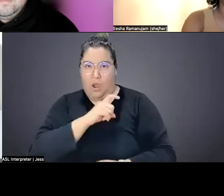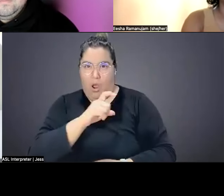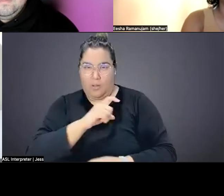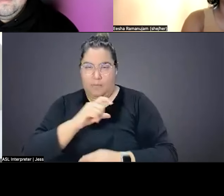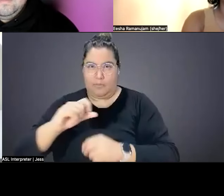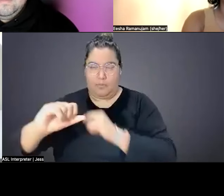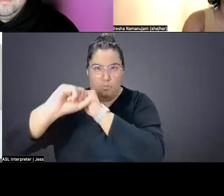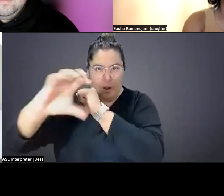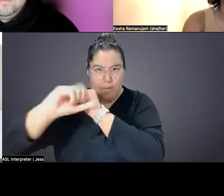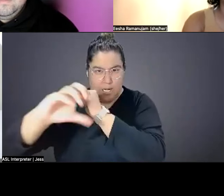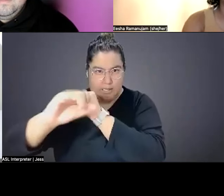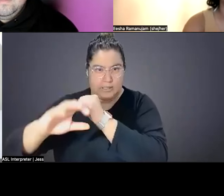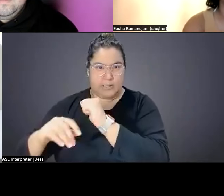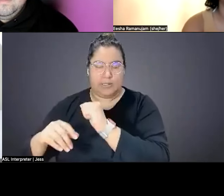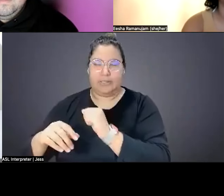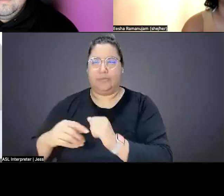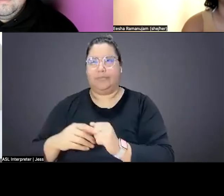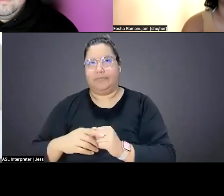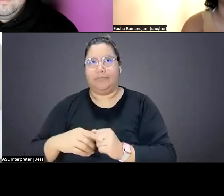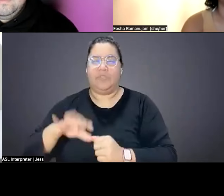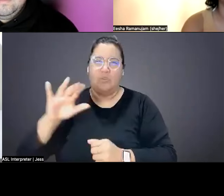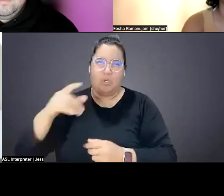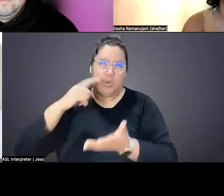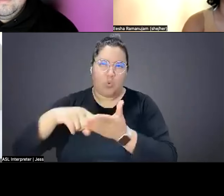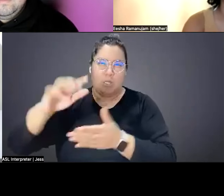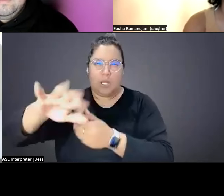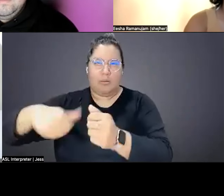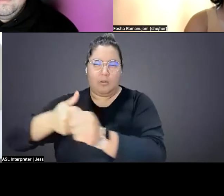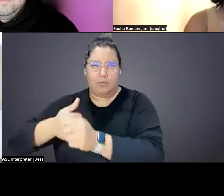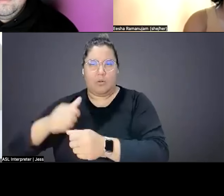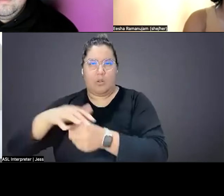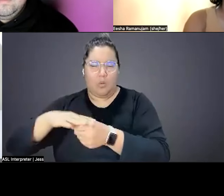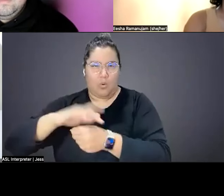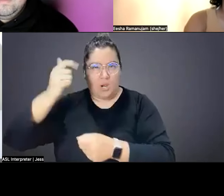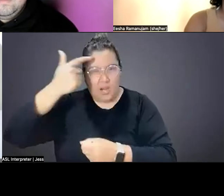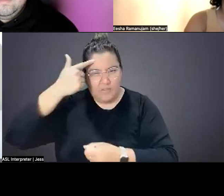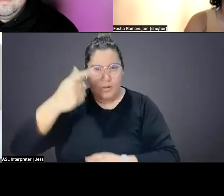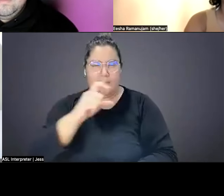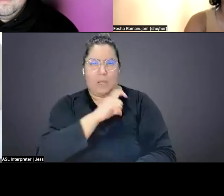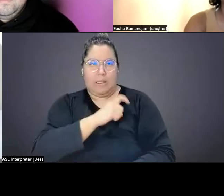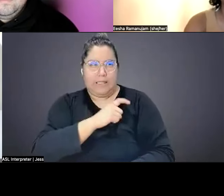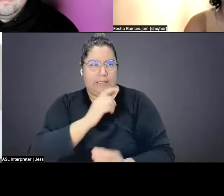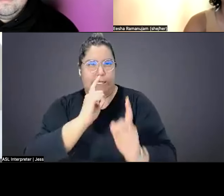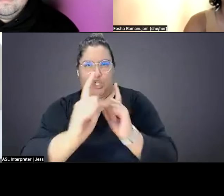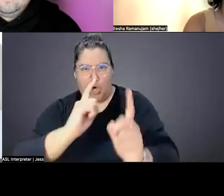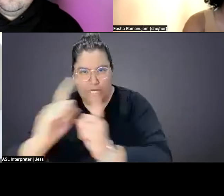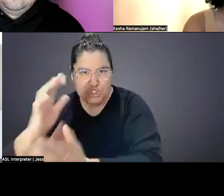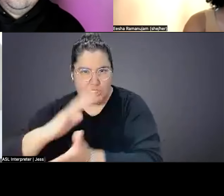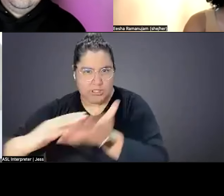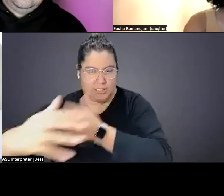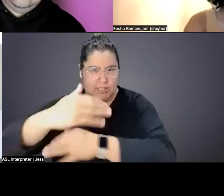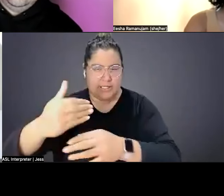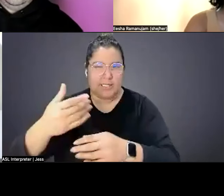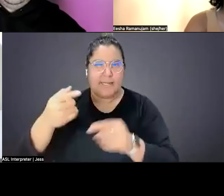it stems from local governments, from police interactions. Those are usually happening and regulated